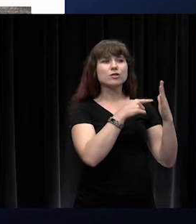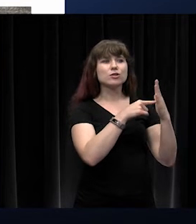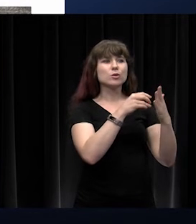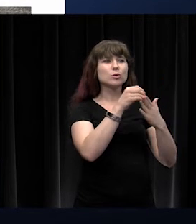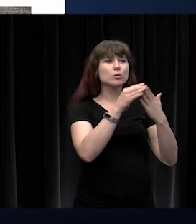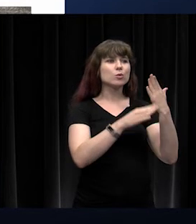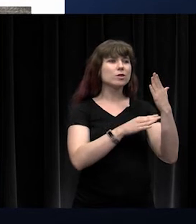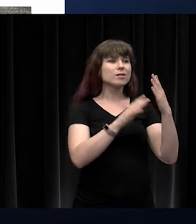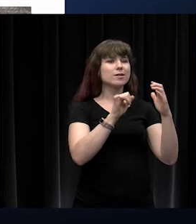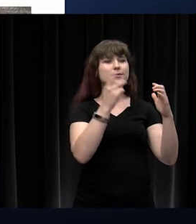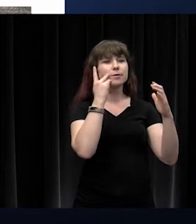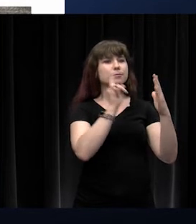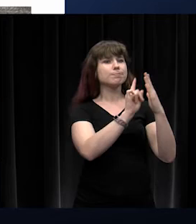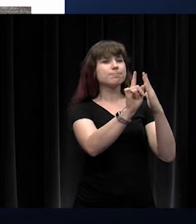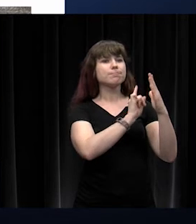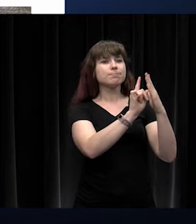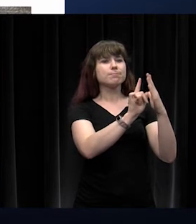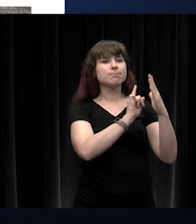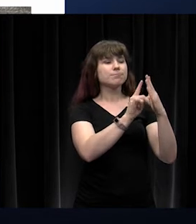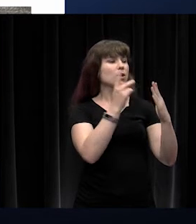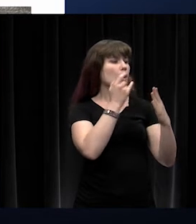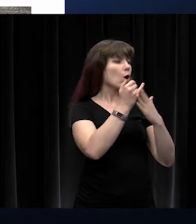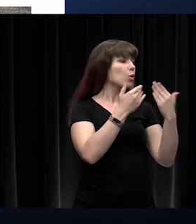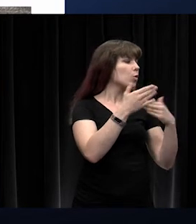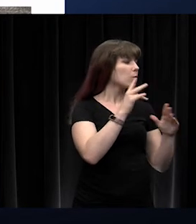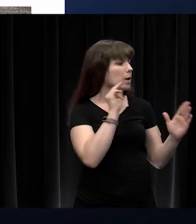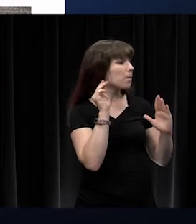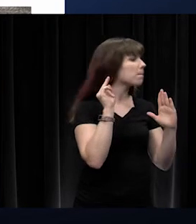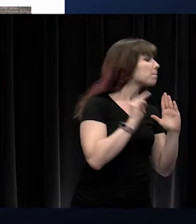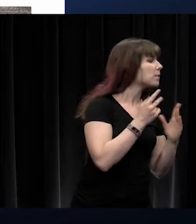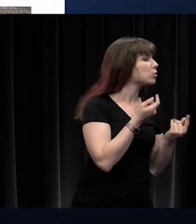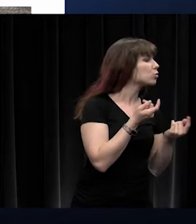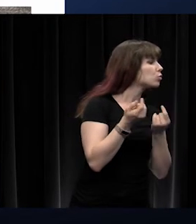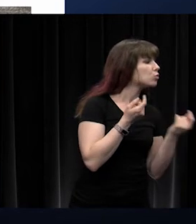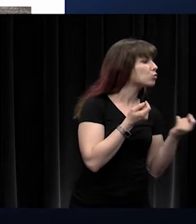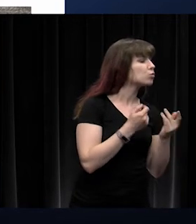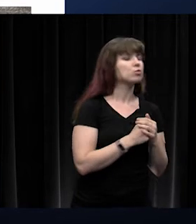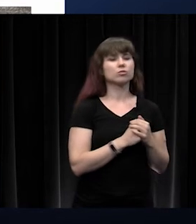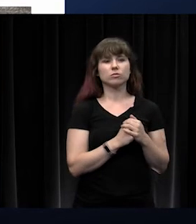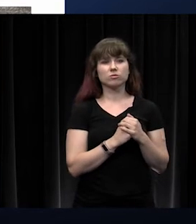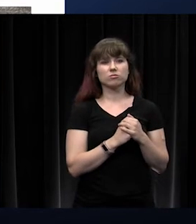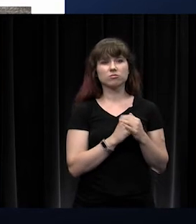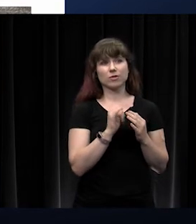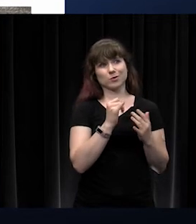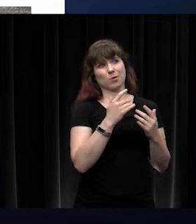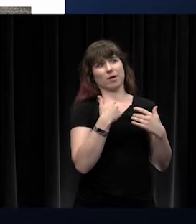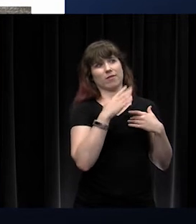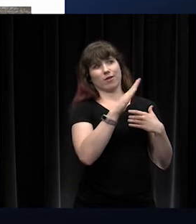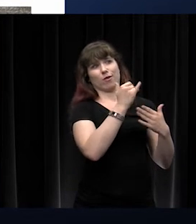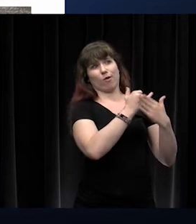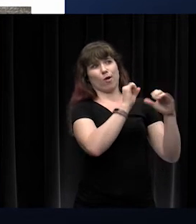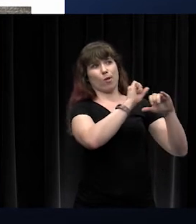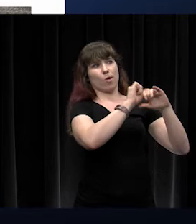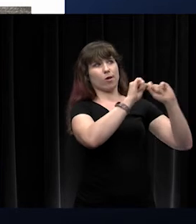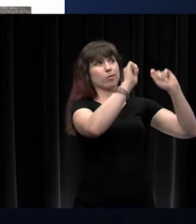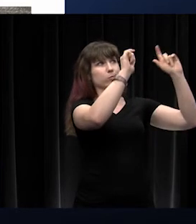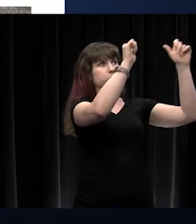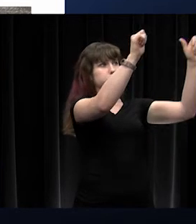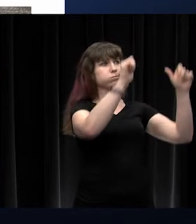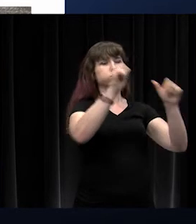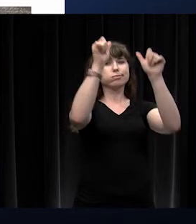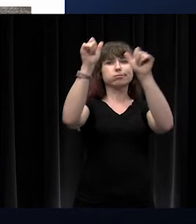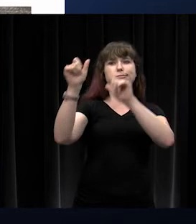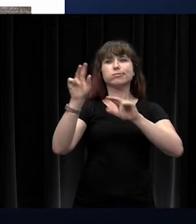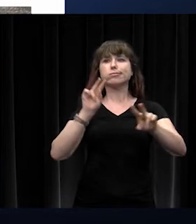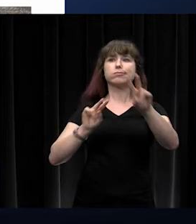walking by what they're doing in the art rooms, another place for them to display their artwork as well. And then also have some areas where we can have some high top seating,